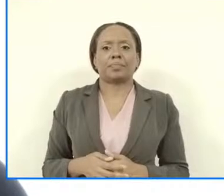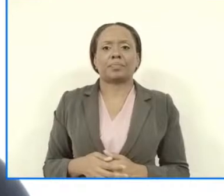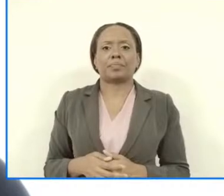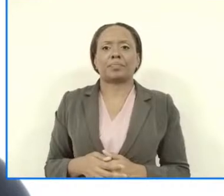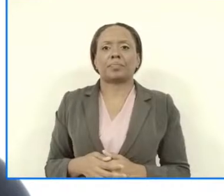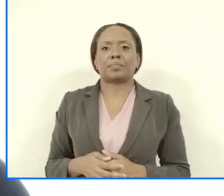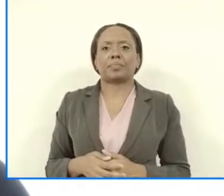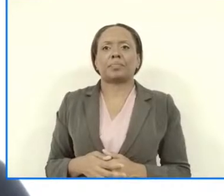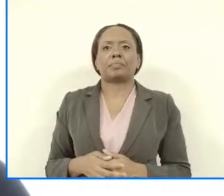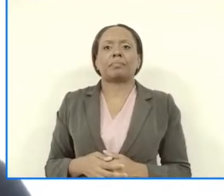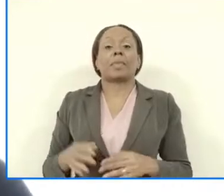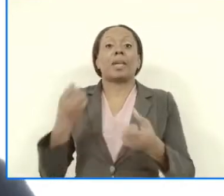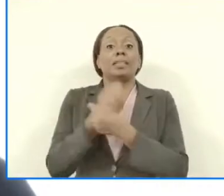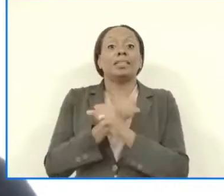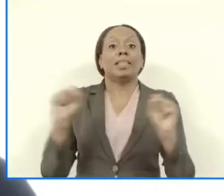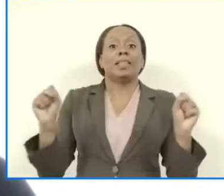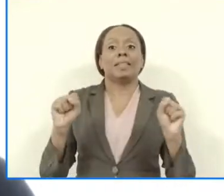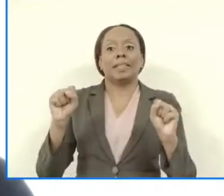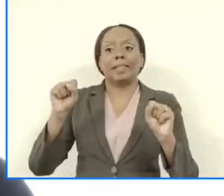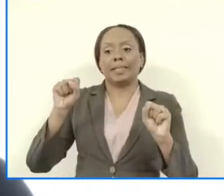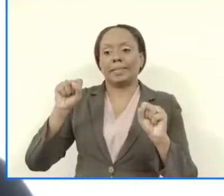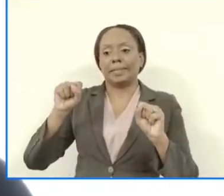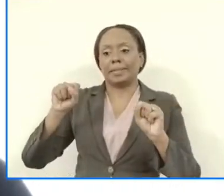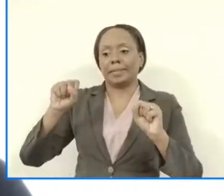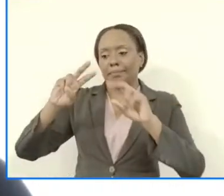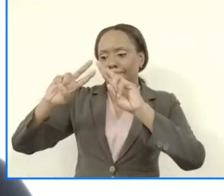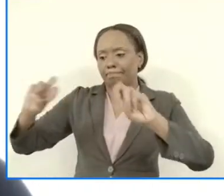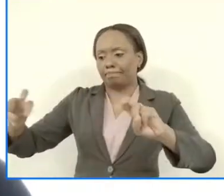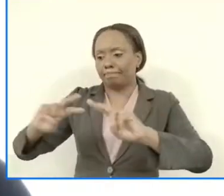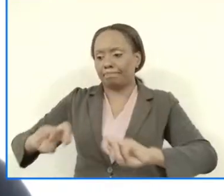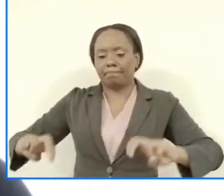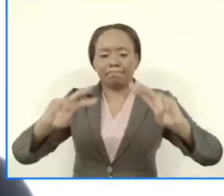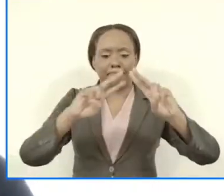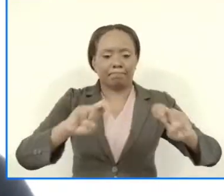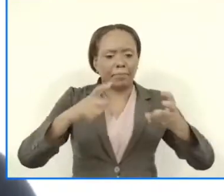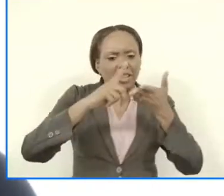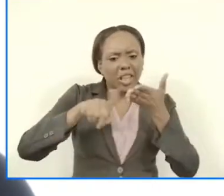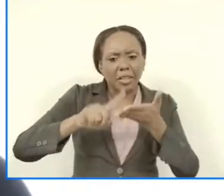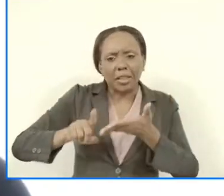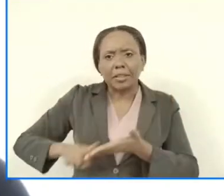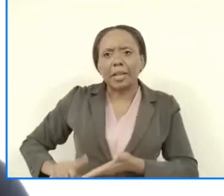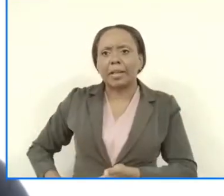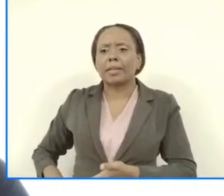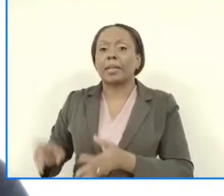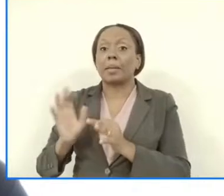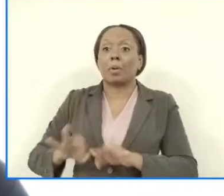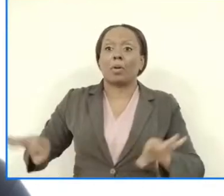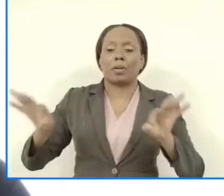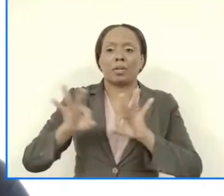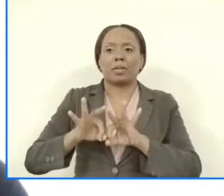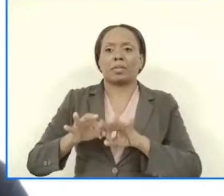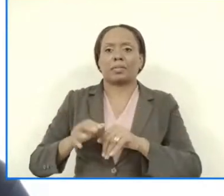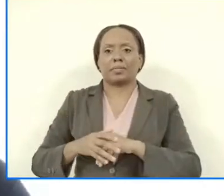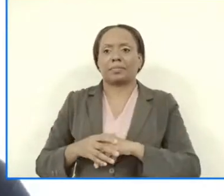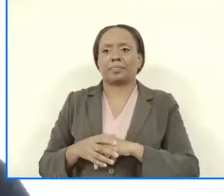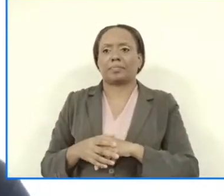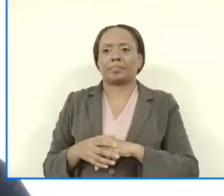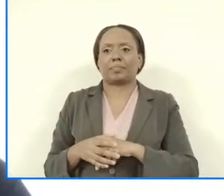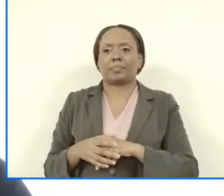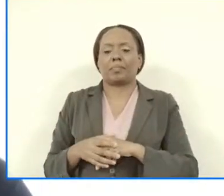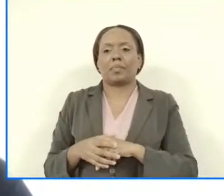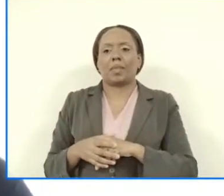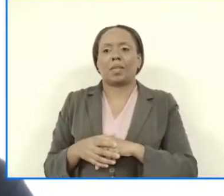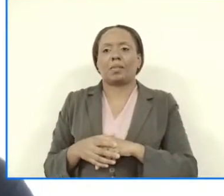Safety inspections are taking place at each site where crews are on duty as well, and that's an important point. Actually, on that note, I wanted to highlight a couple